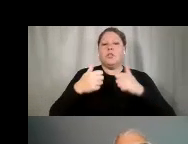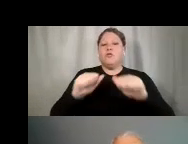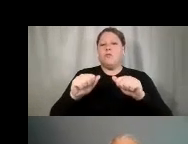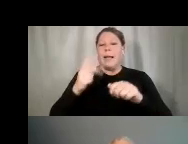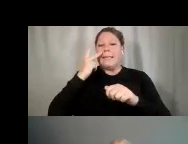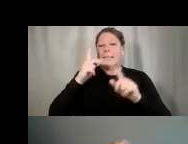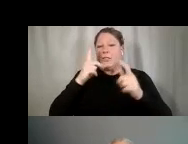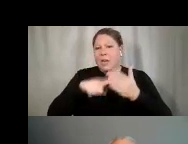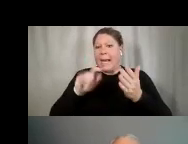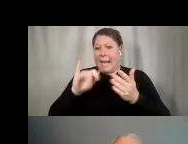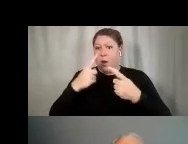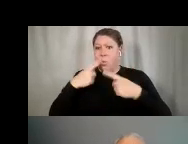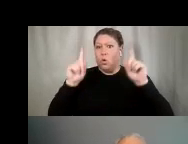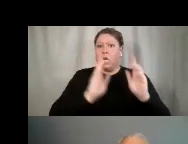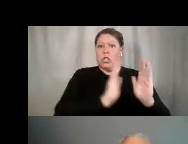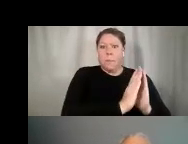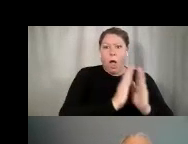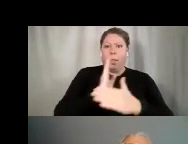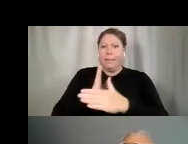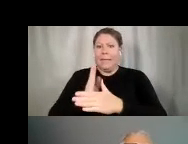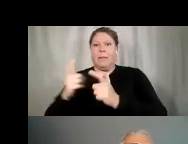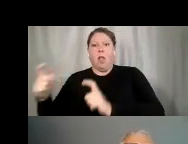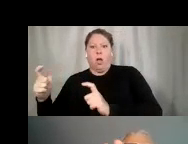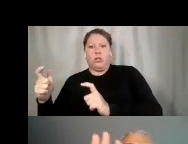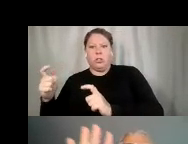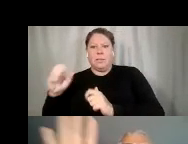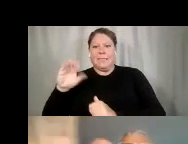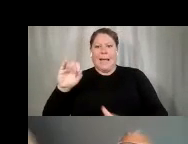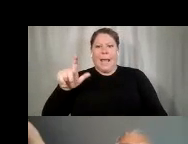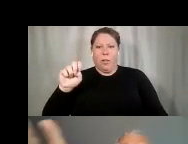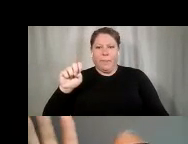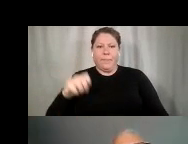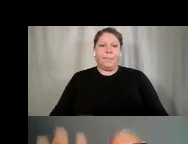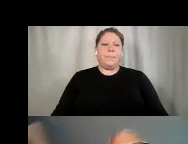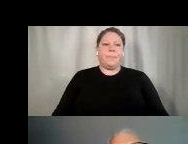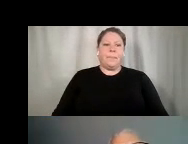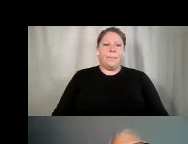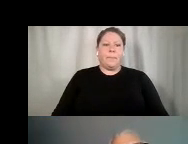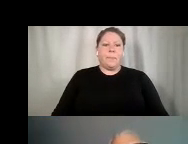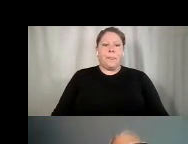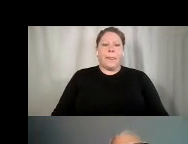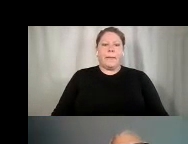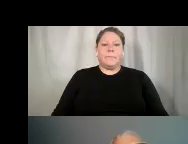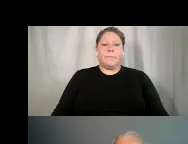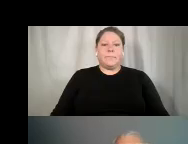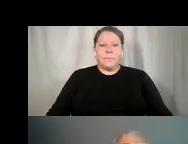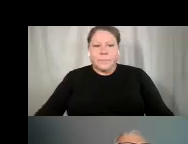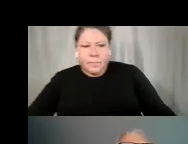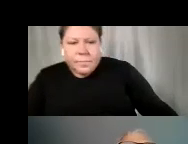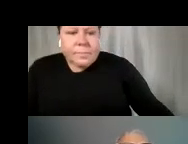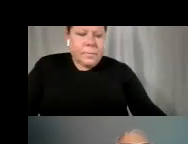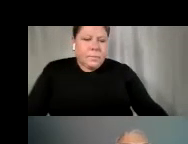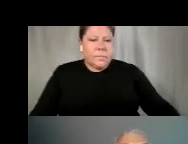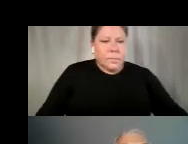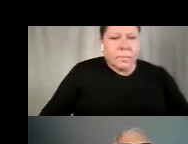scales. And then the standard, the type of prototyping that you see is we try